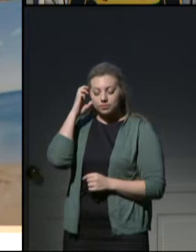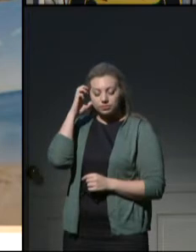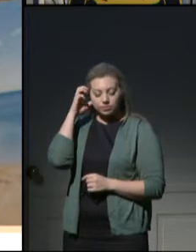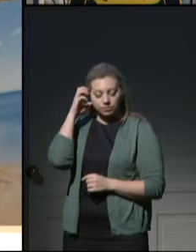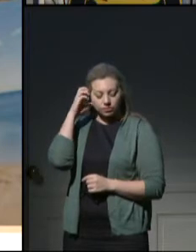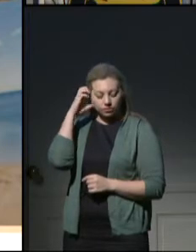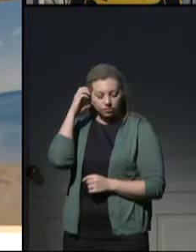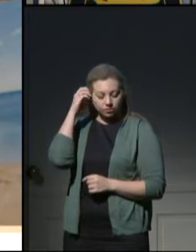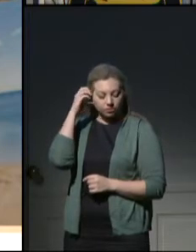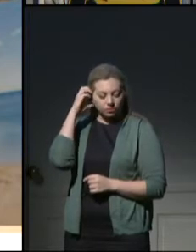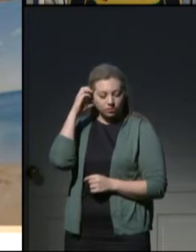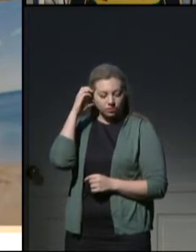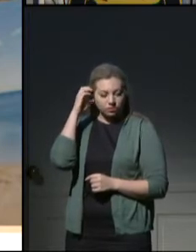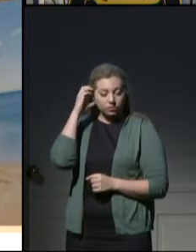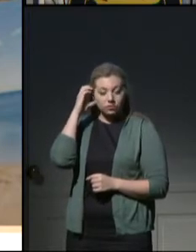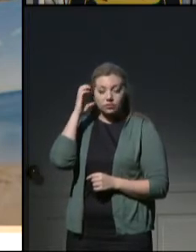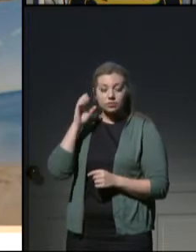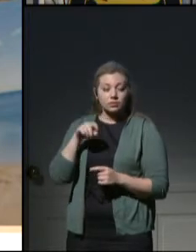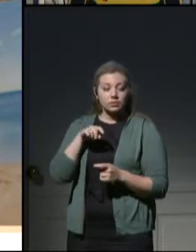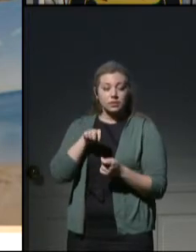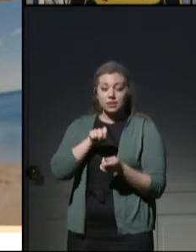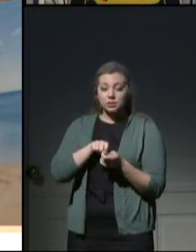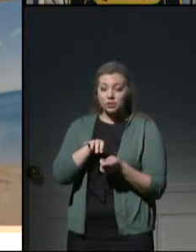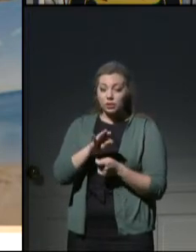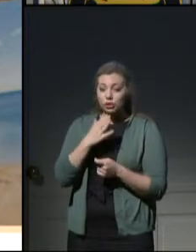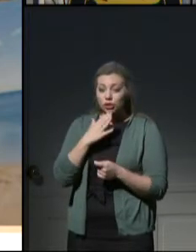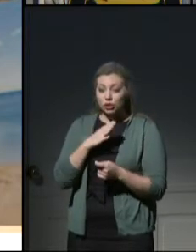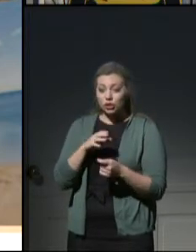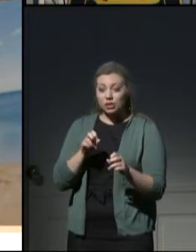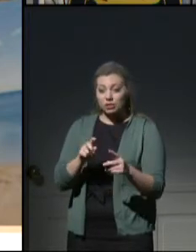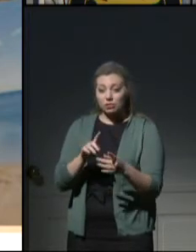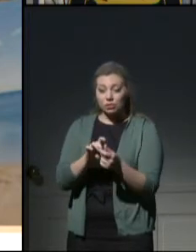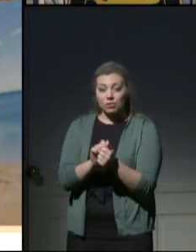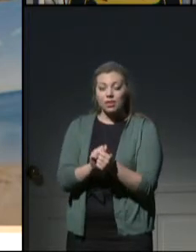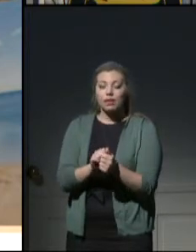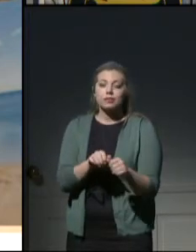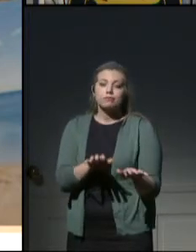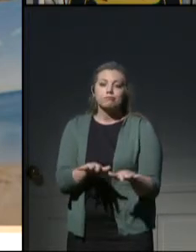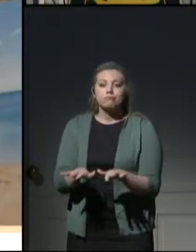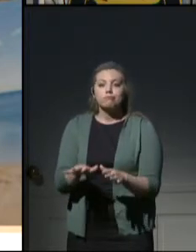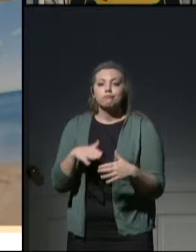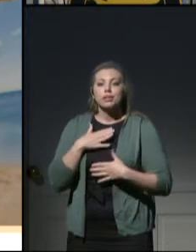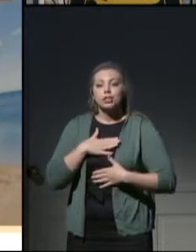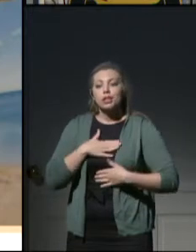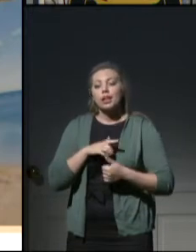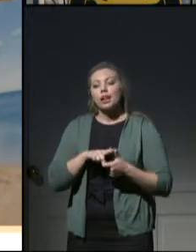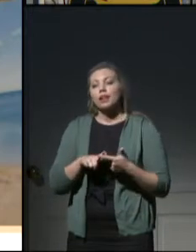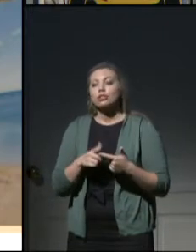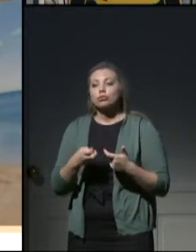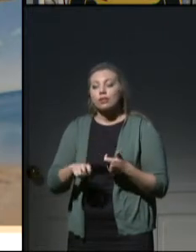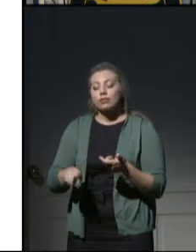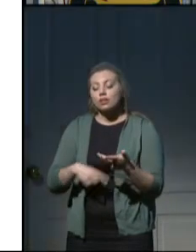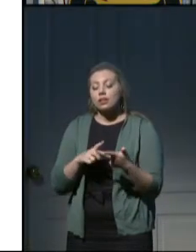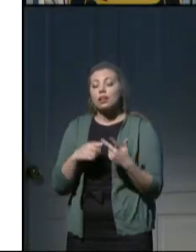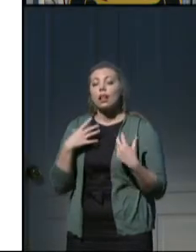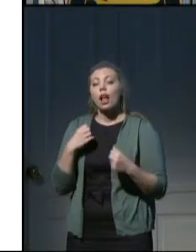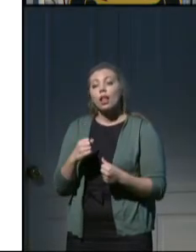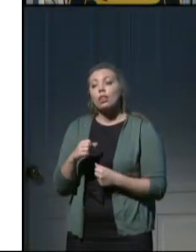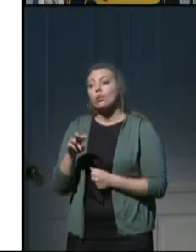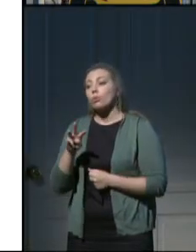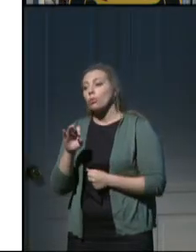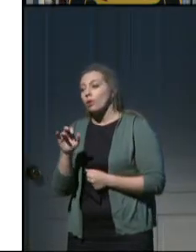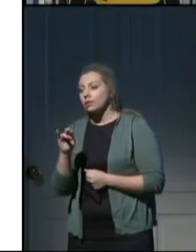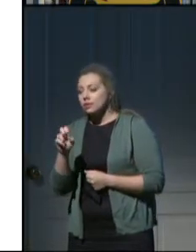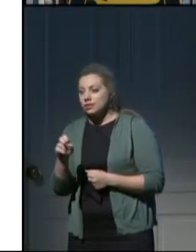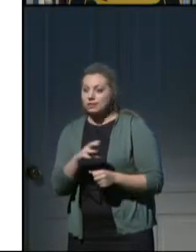Particularly, we found great opportunities around casual entertainment, travel, health and wellness, and family. And